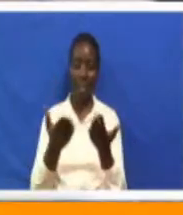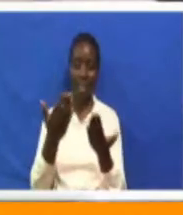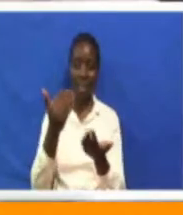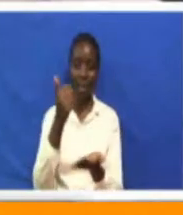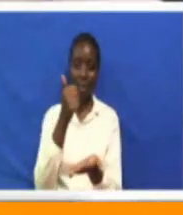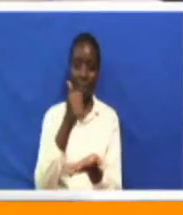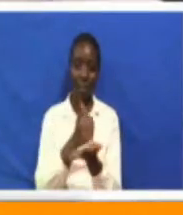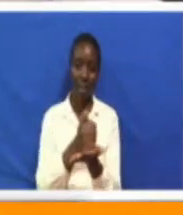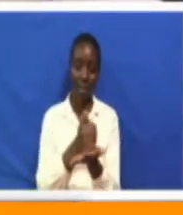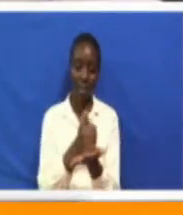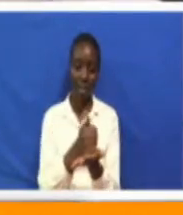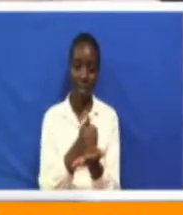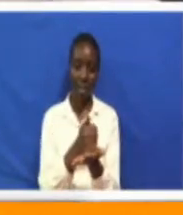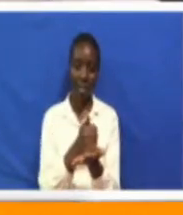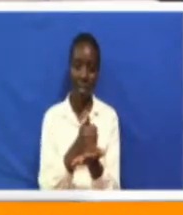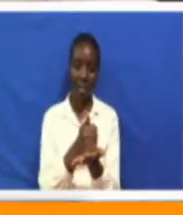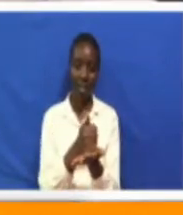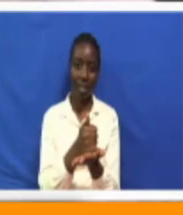foreign